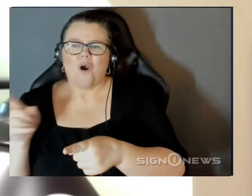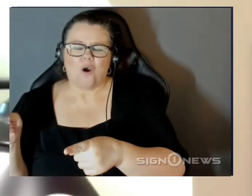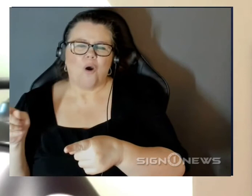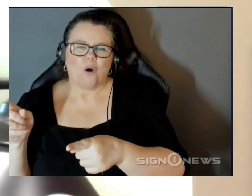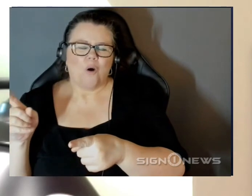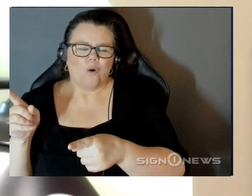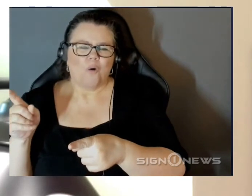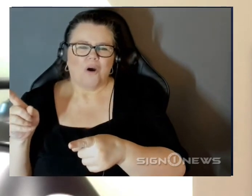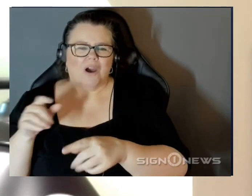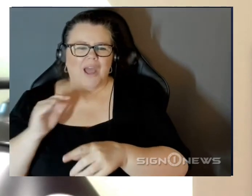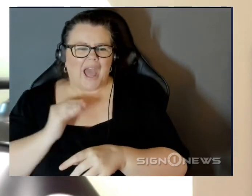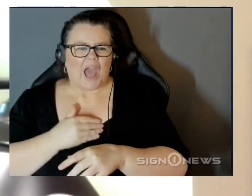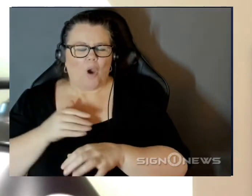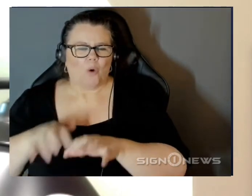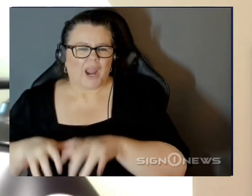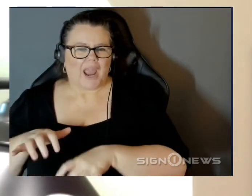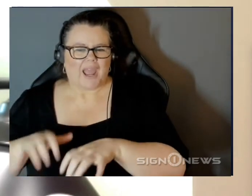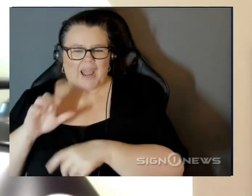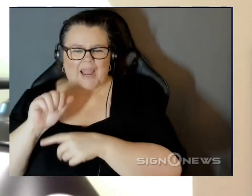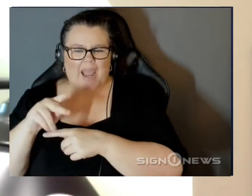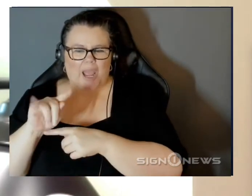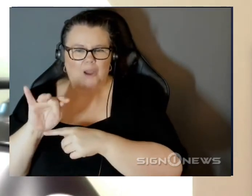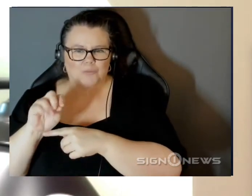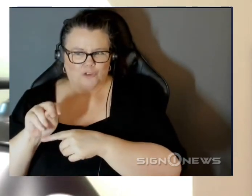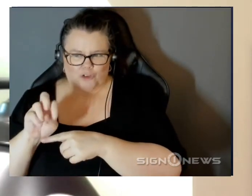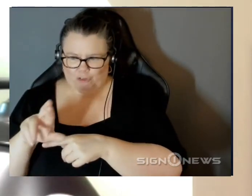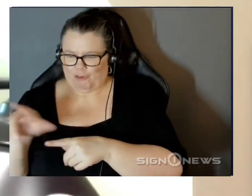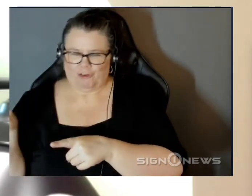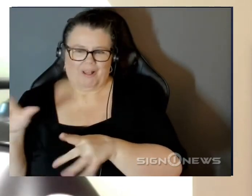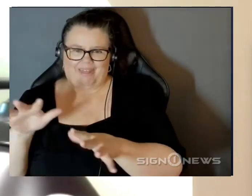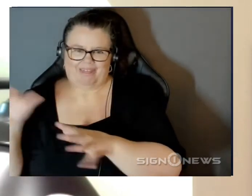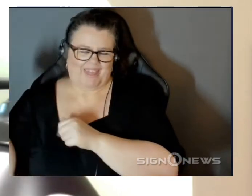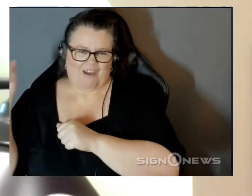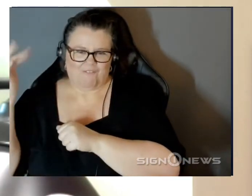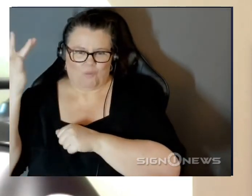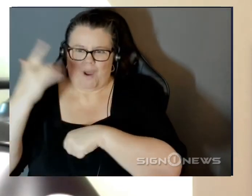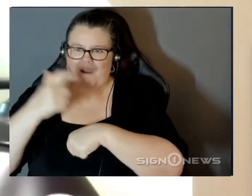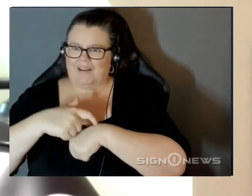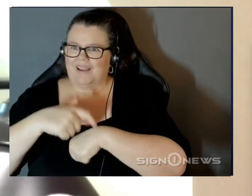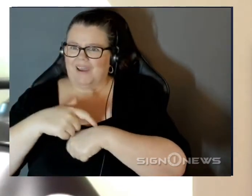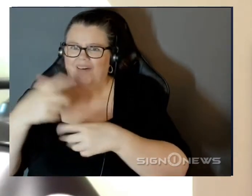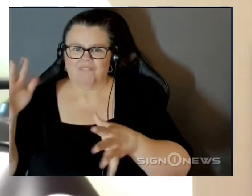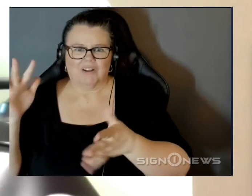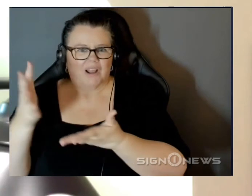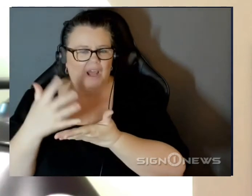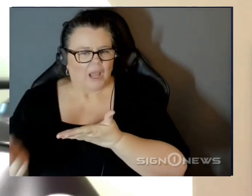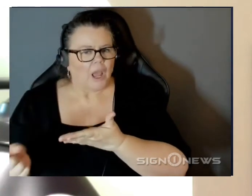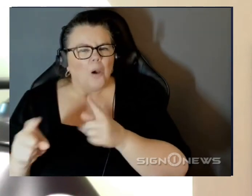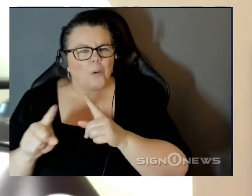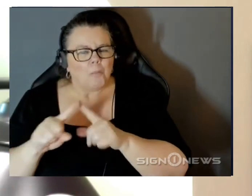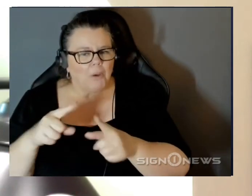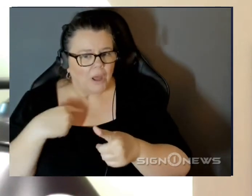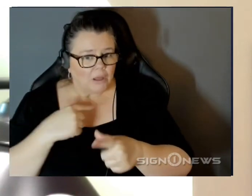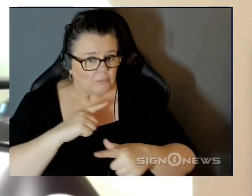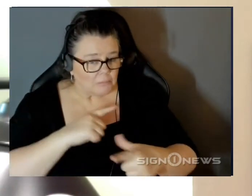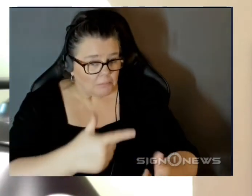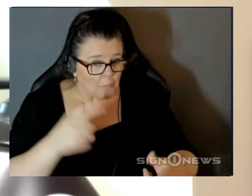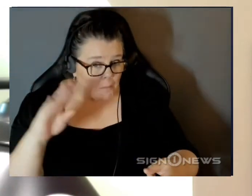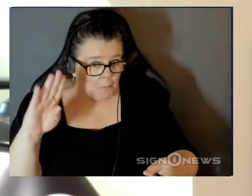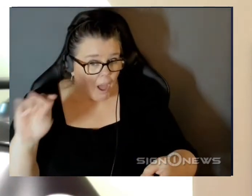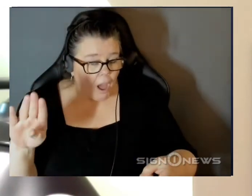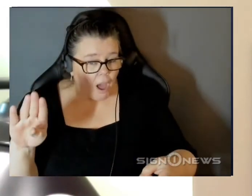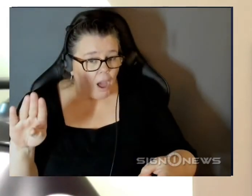do you want to have the final word here? You're on mute.